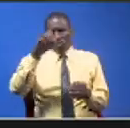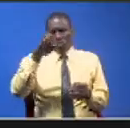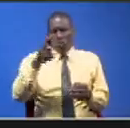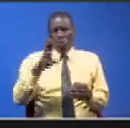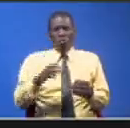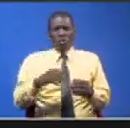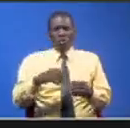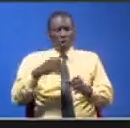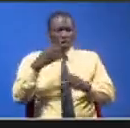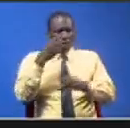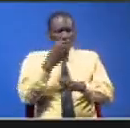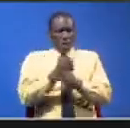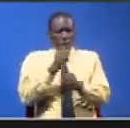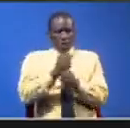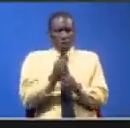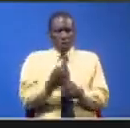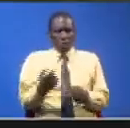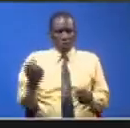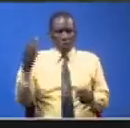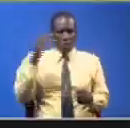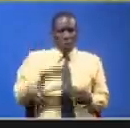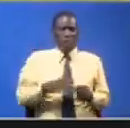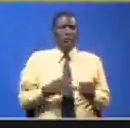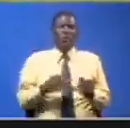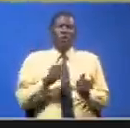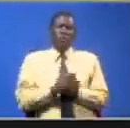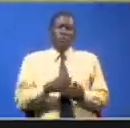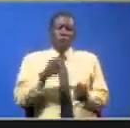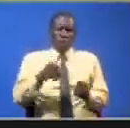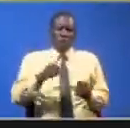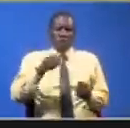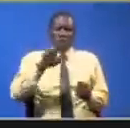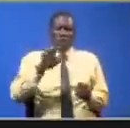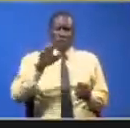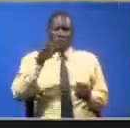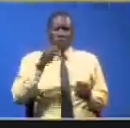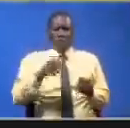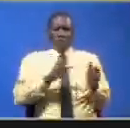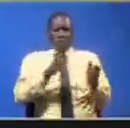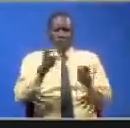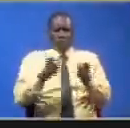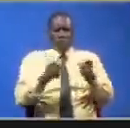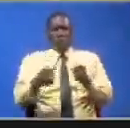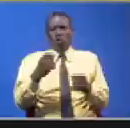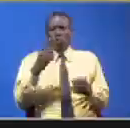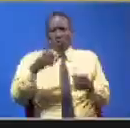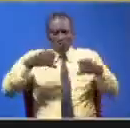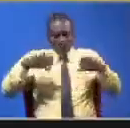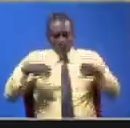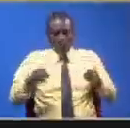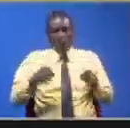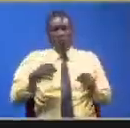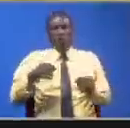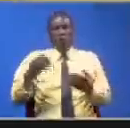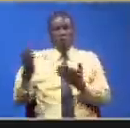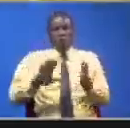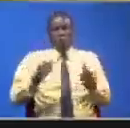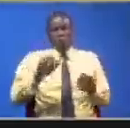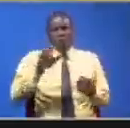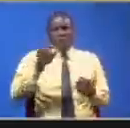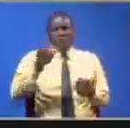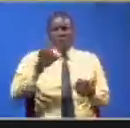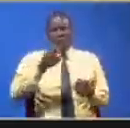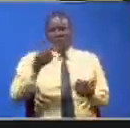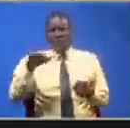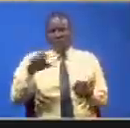way back into the game. Despite their efforts, the Leos could only manage a single try, which was scored by Dennis Kisingu as they